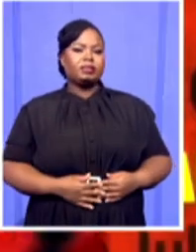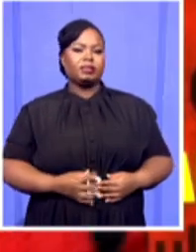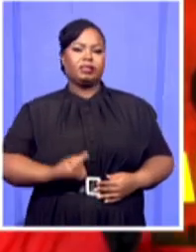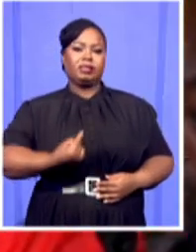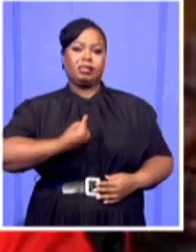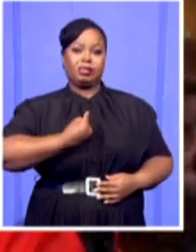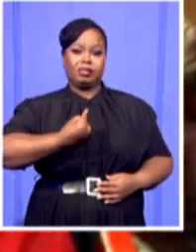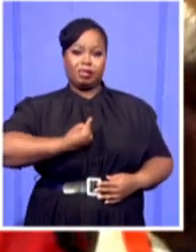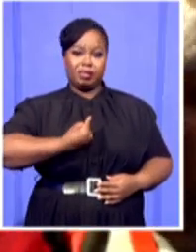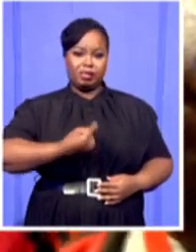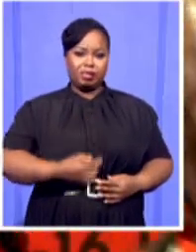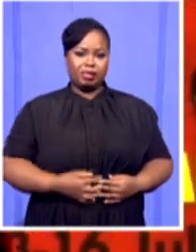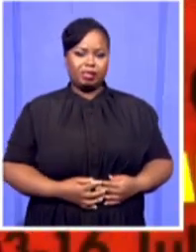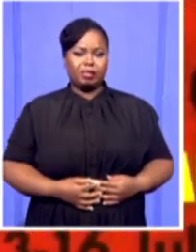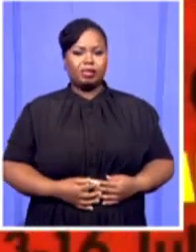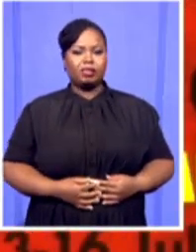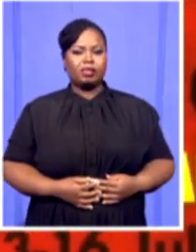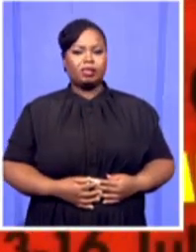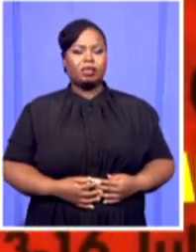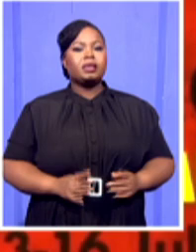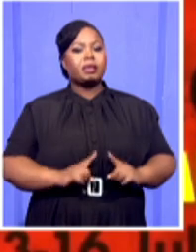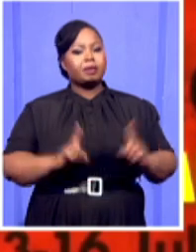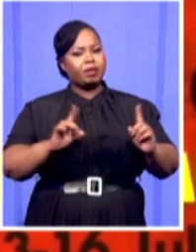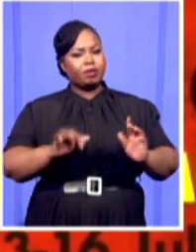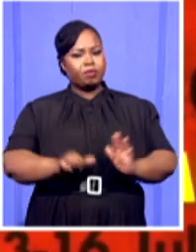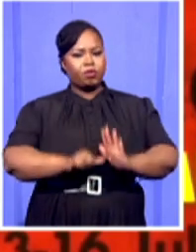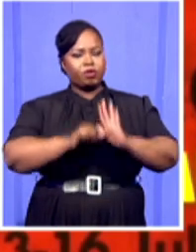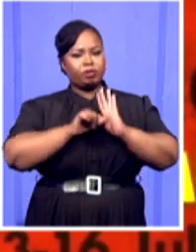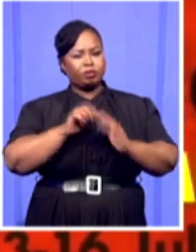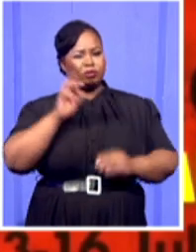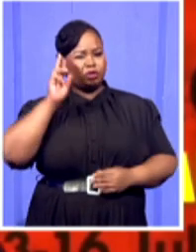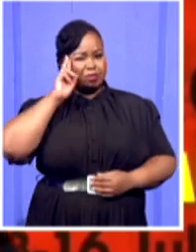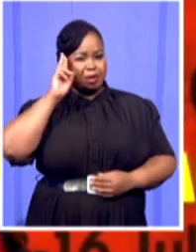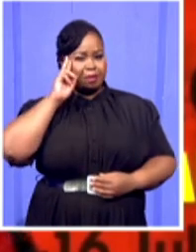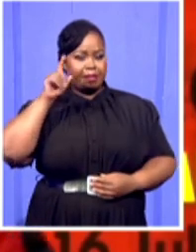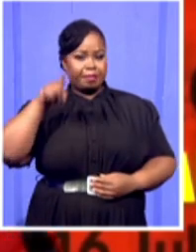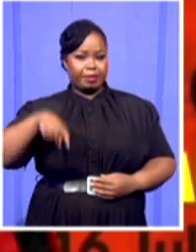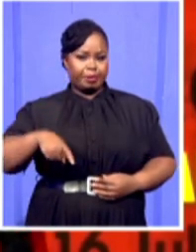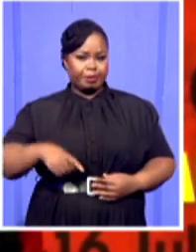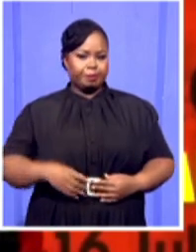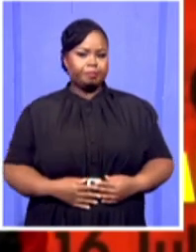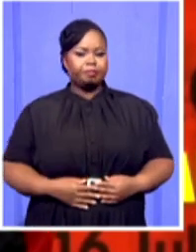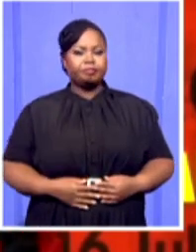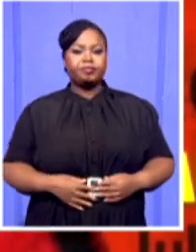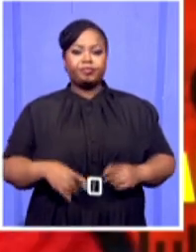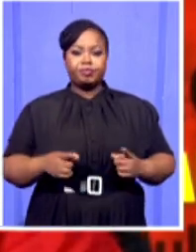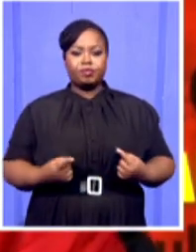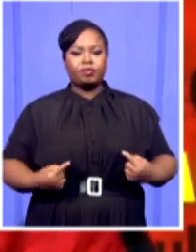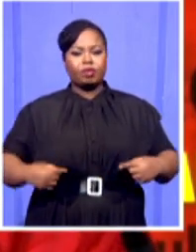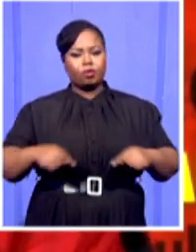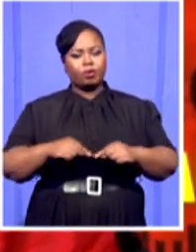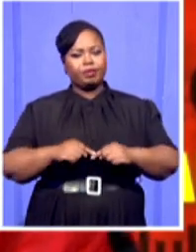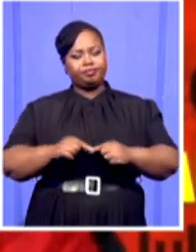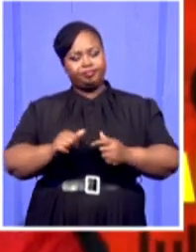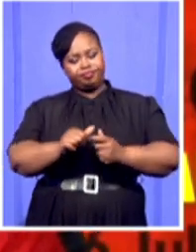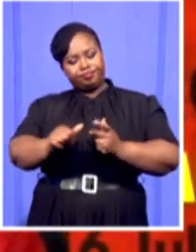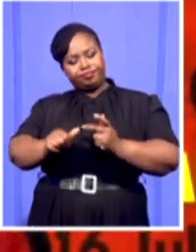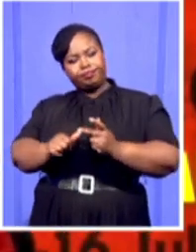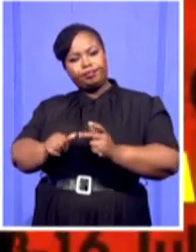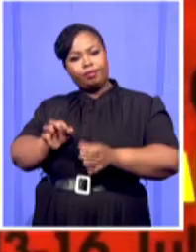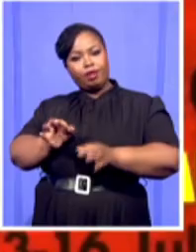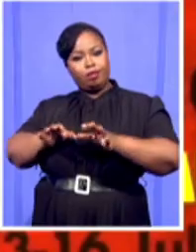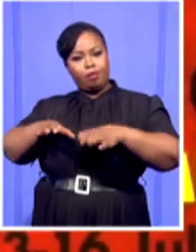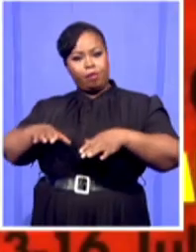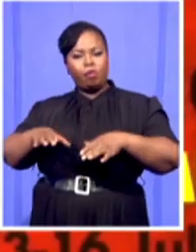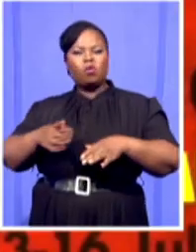ourselves, but most importantly to remember that as a vanguard party, we are there for a